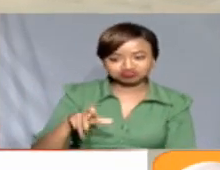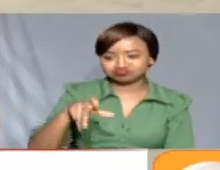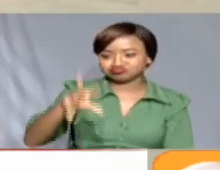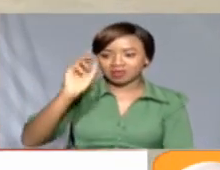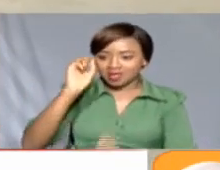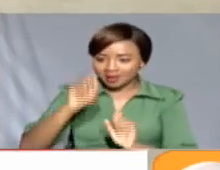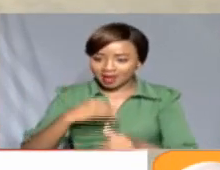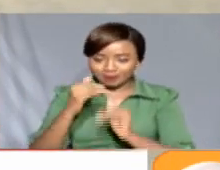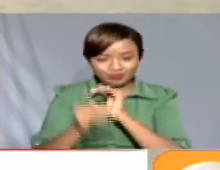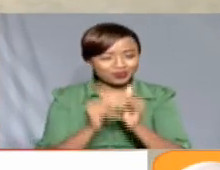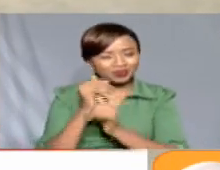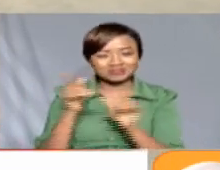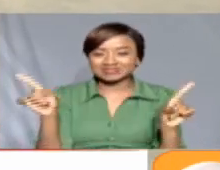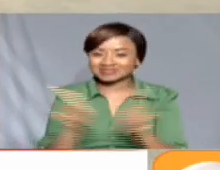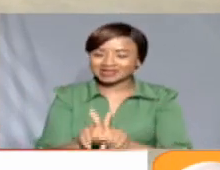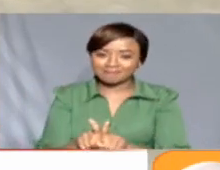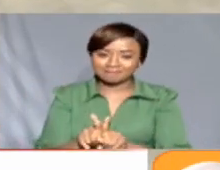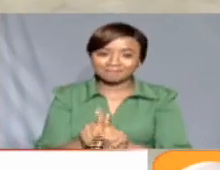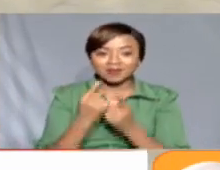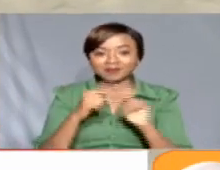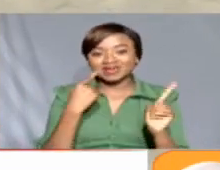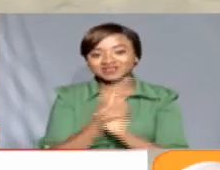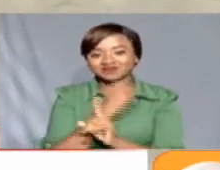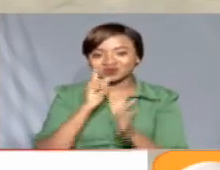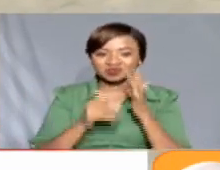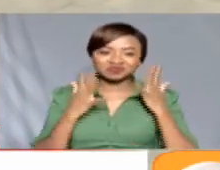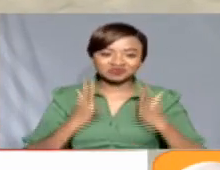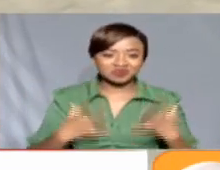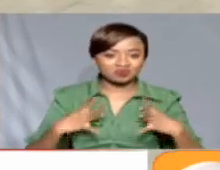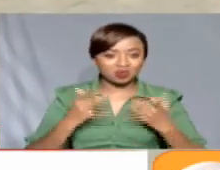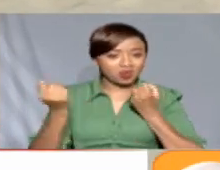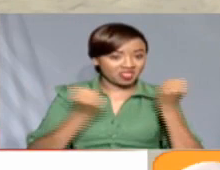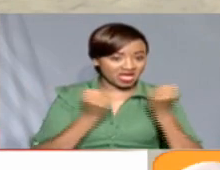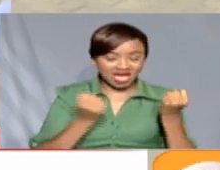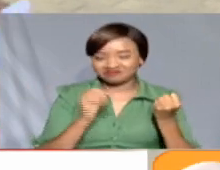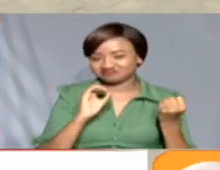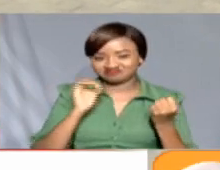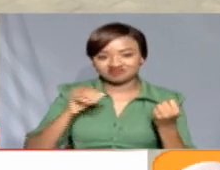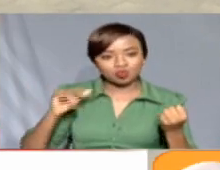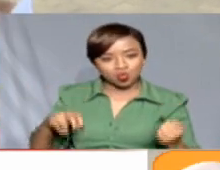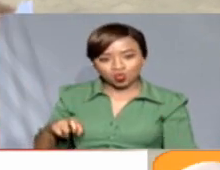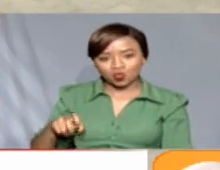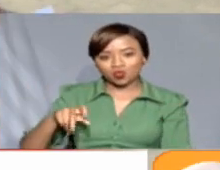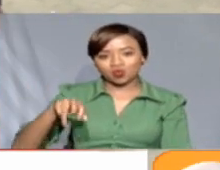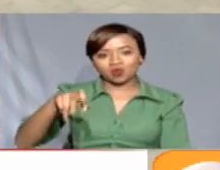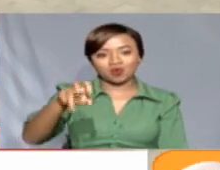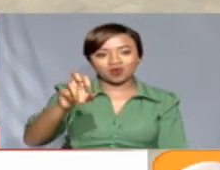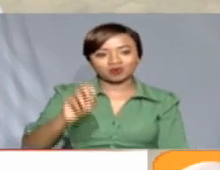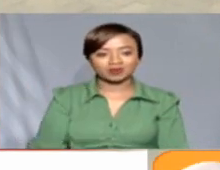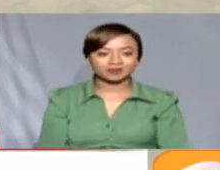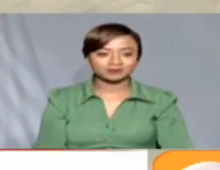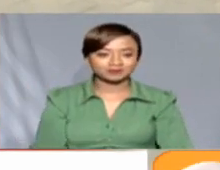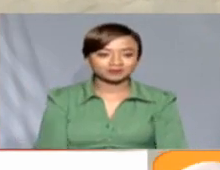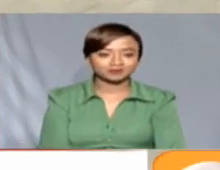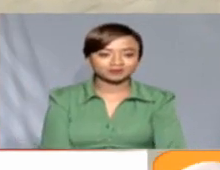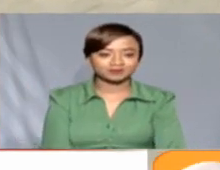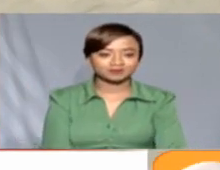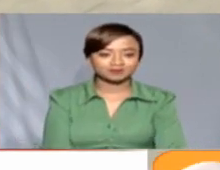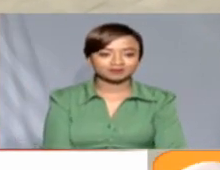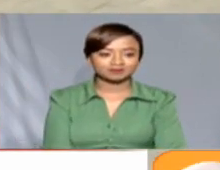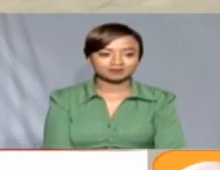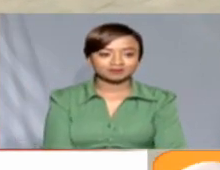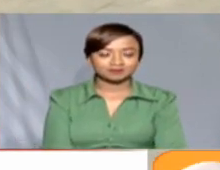the procedure will be similar, except the patients will be on foot rather than in a vehicle.